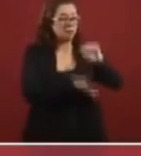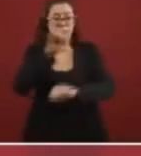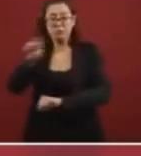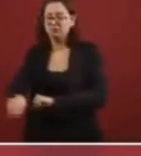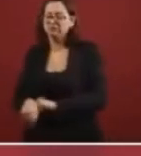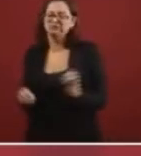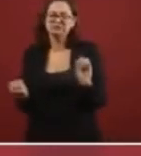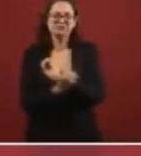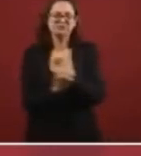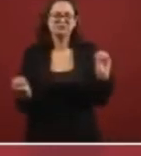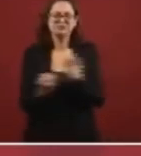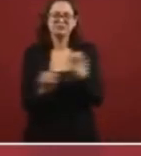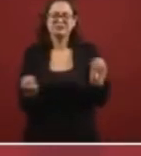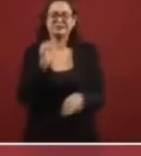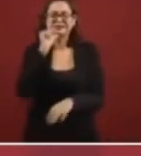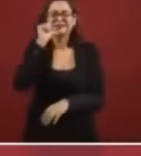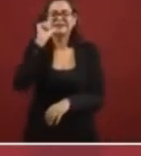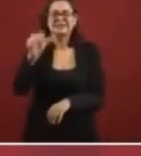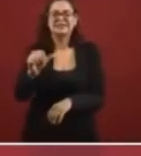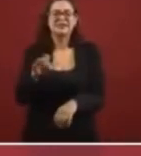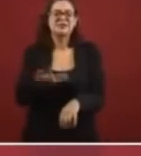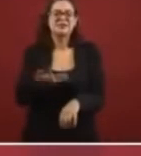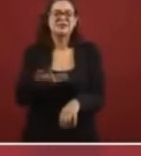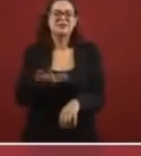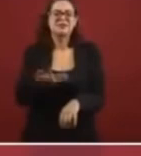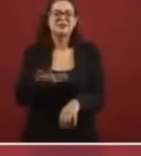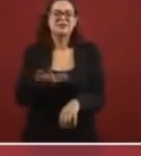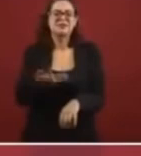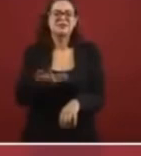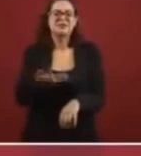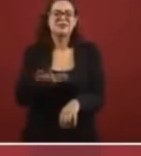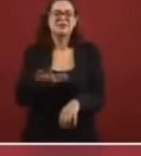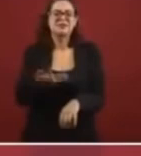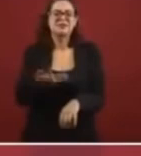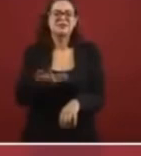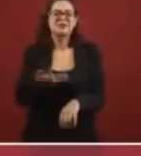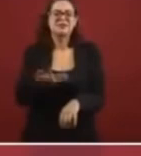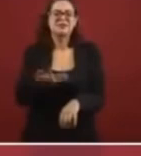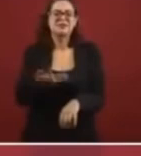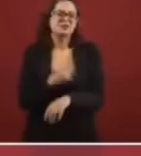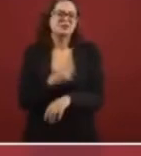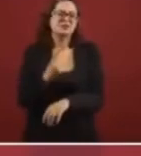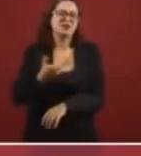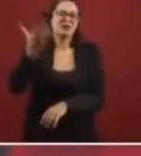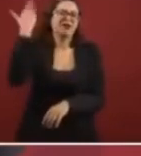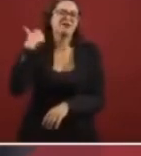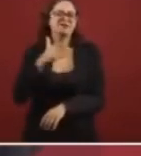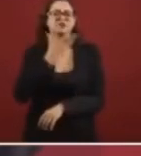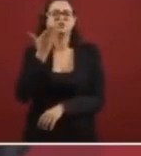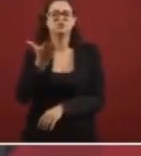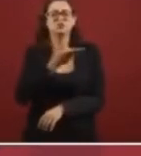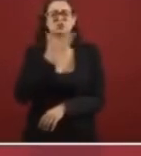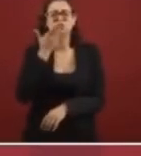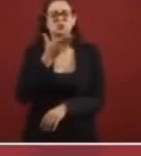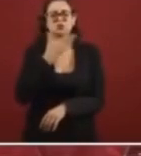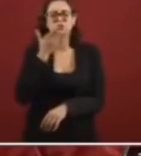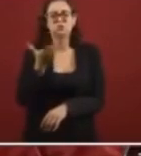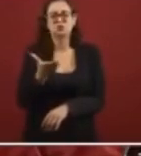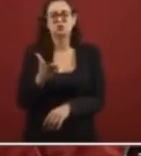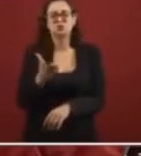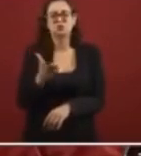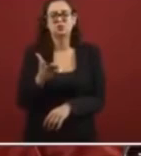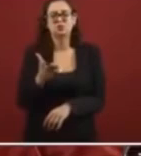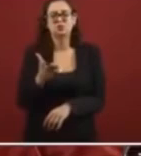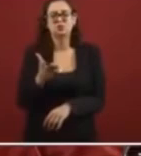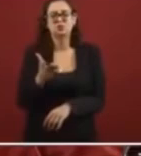against anyone. Se acostumbraba a hacer eso. Because they were accustomed to doing that before. Y actos